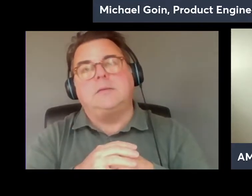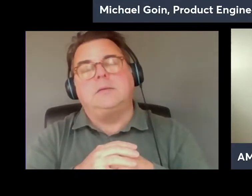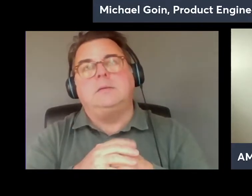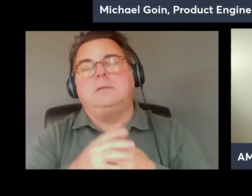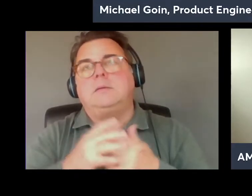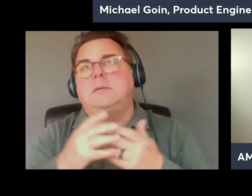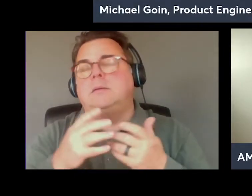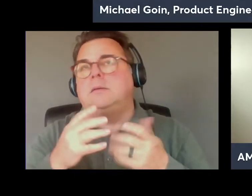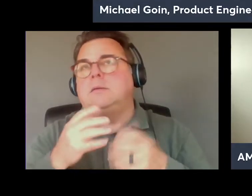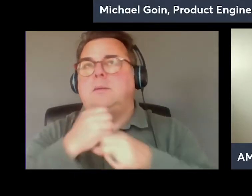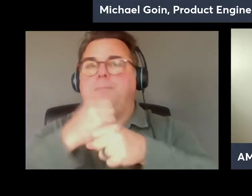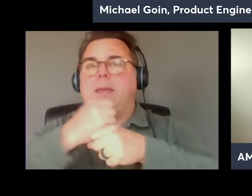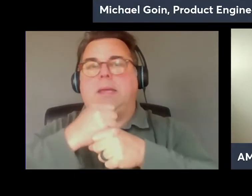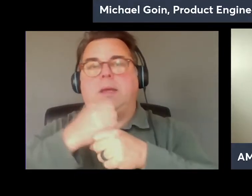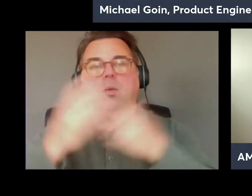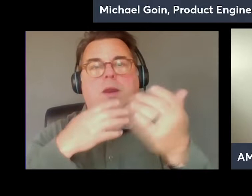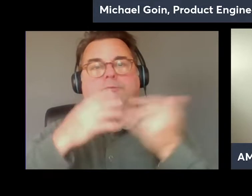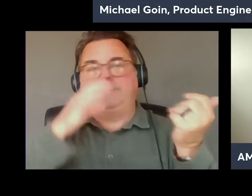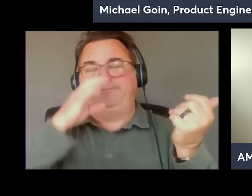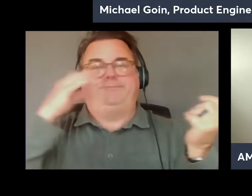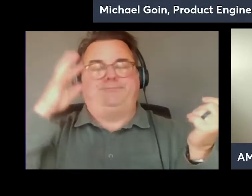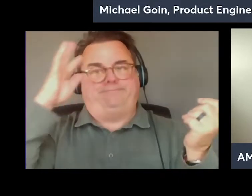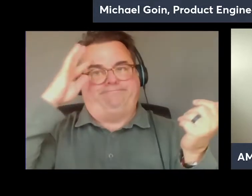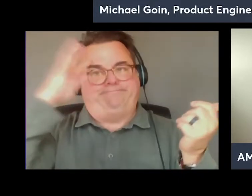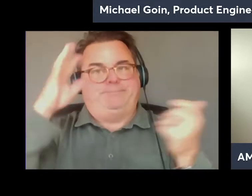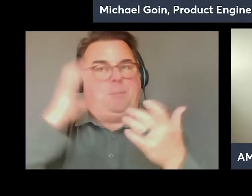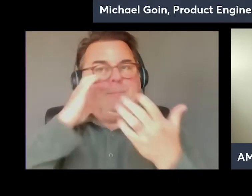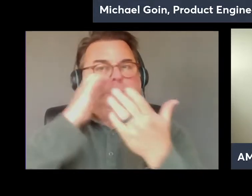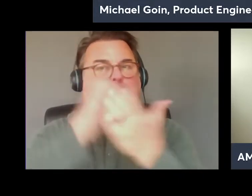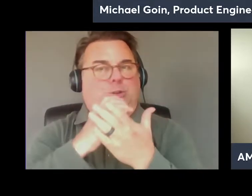generating whatever weird image you think you can come up with.